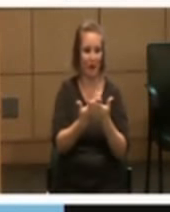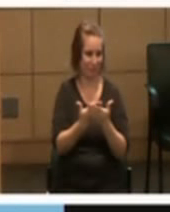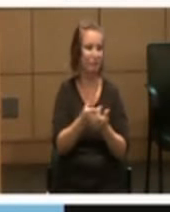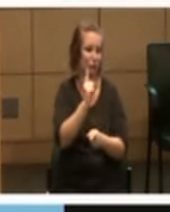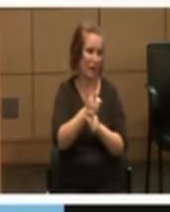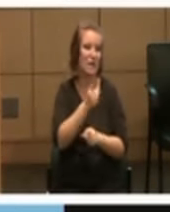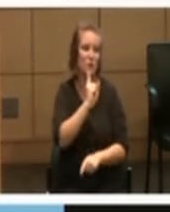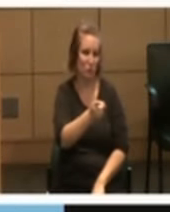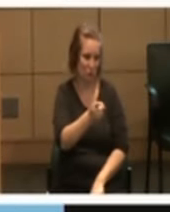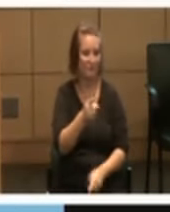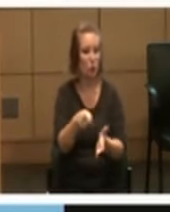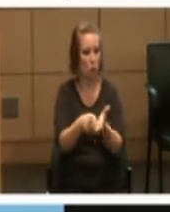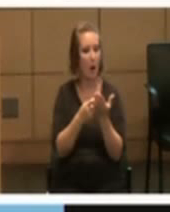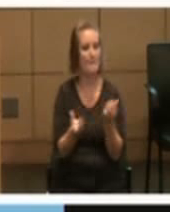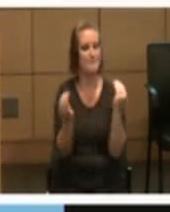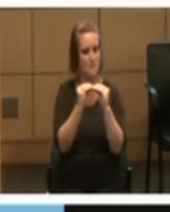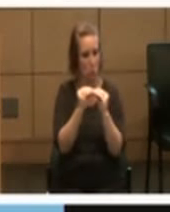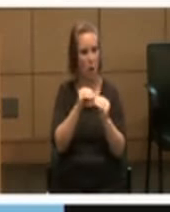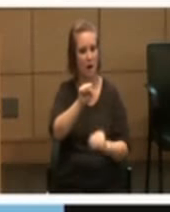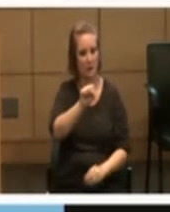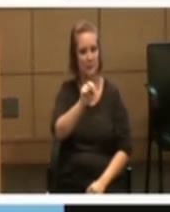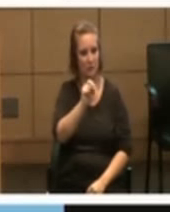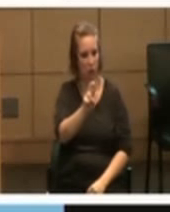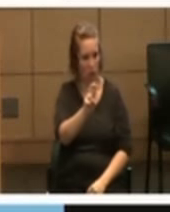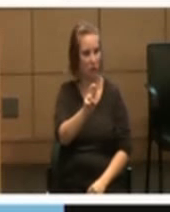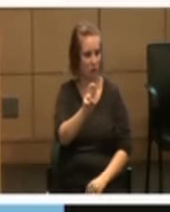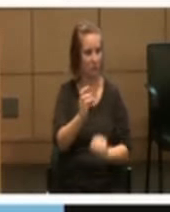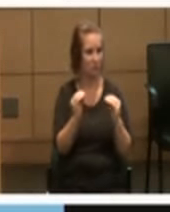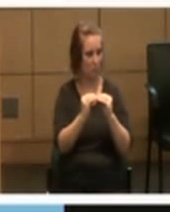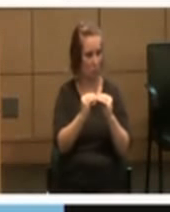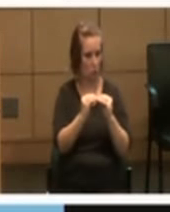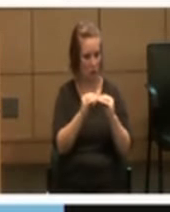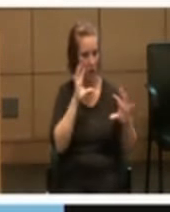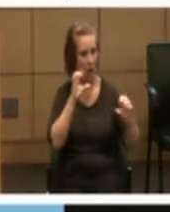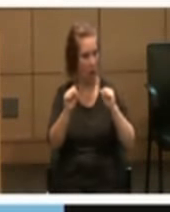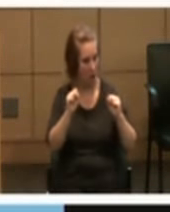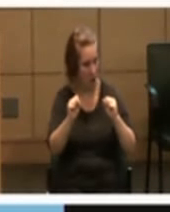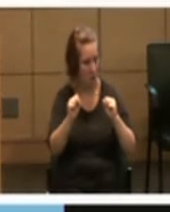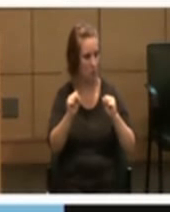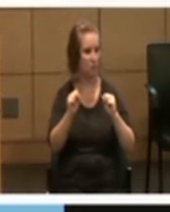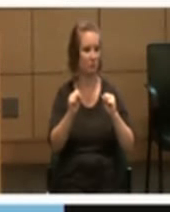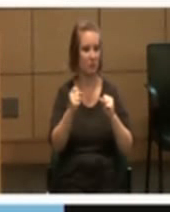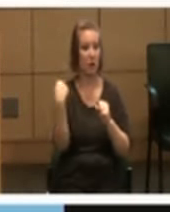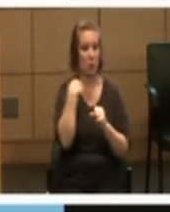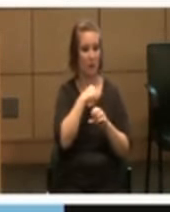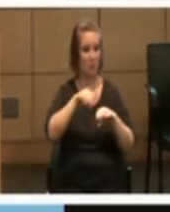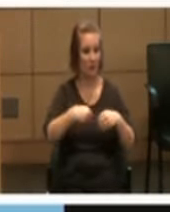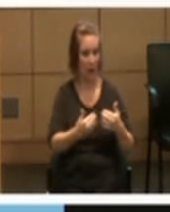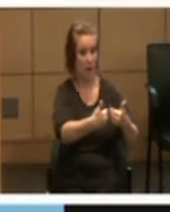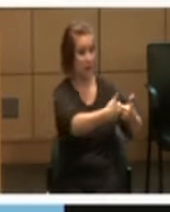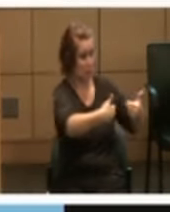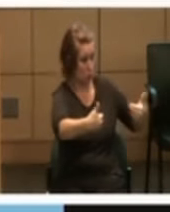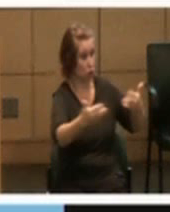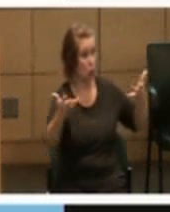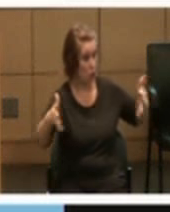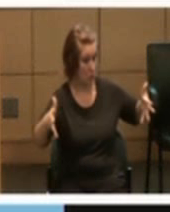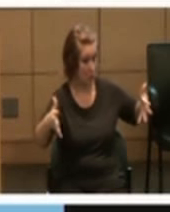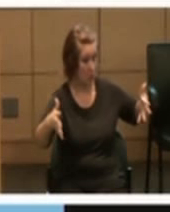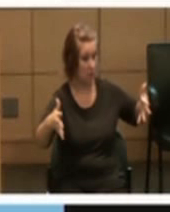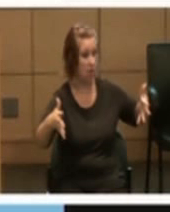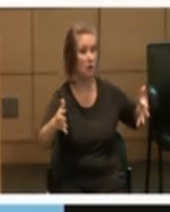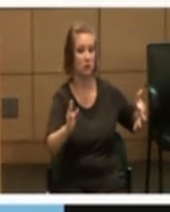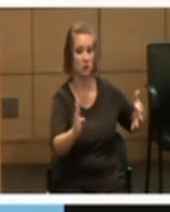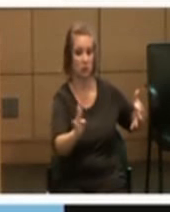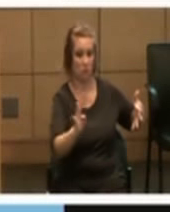they require a greater signal-to-noise ratio in that condition where we've provided a cue of spatial separation, so that